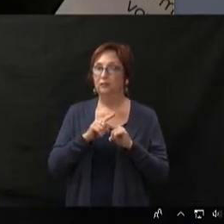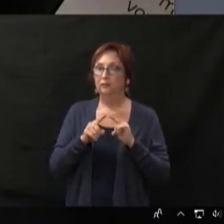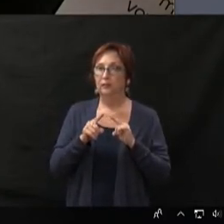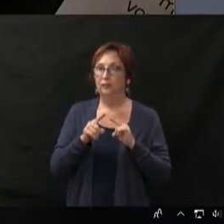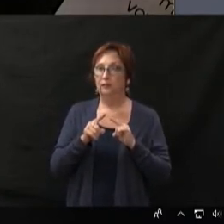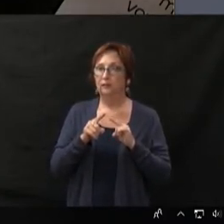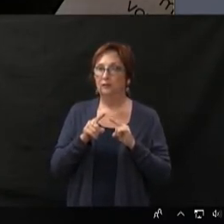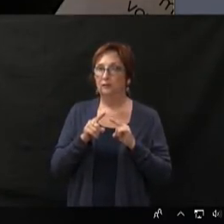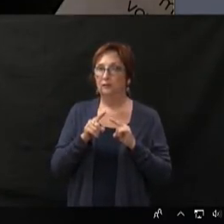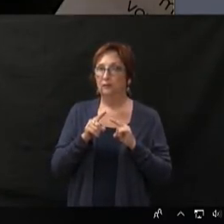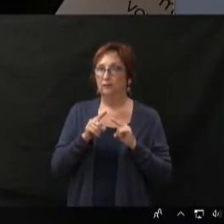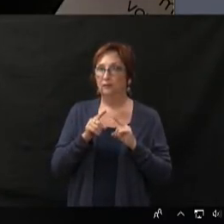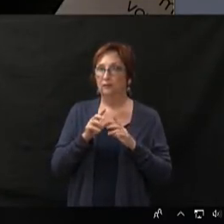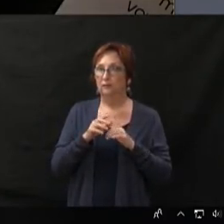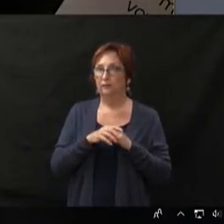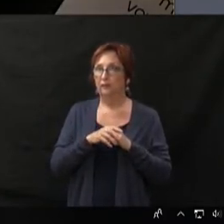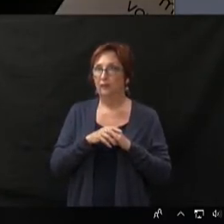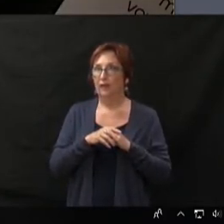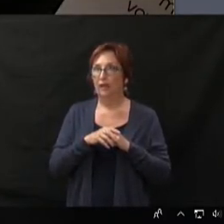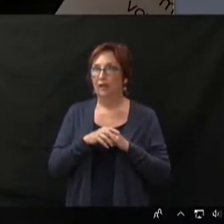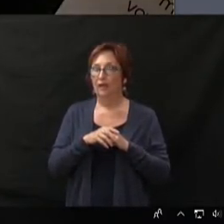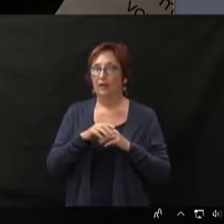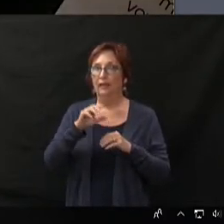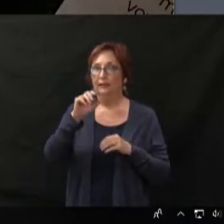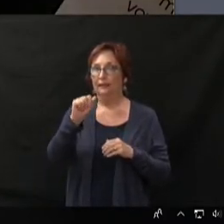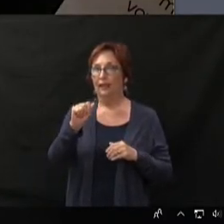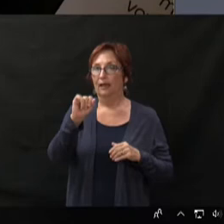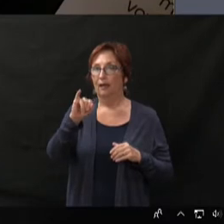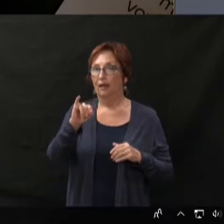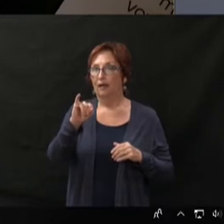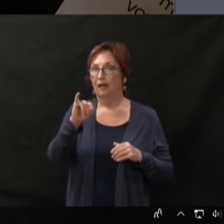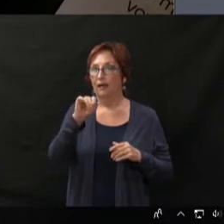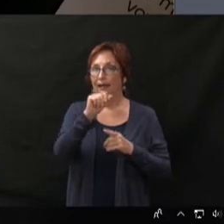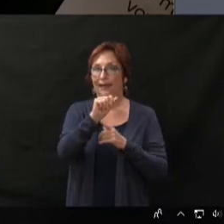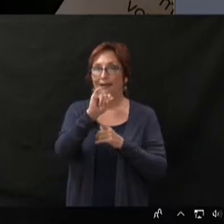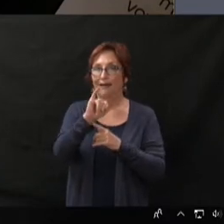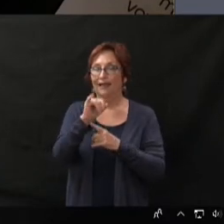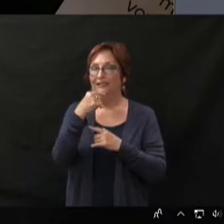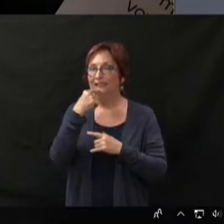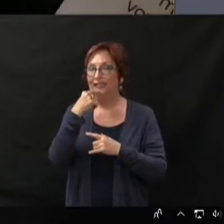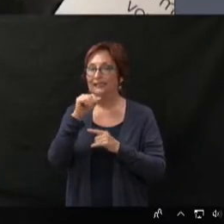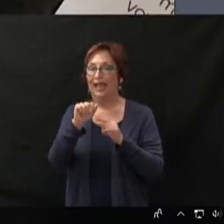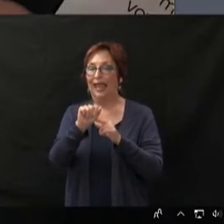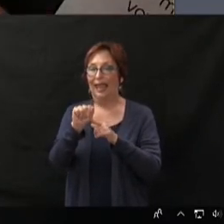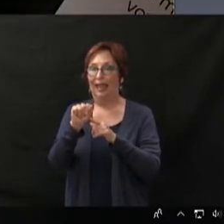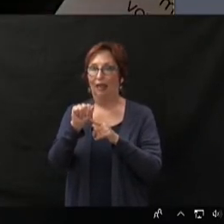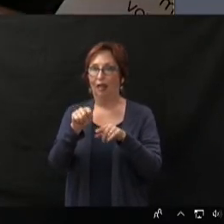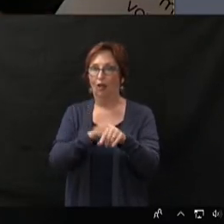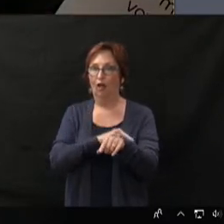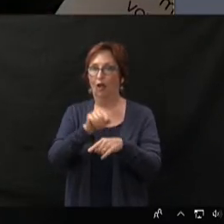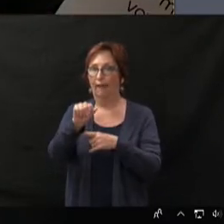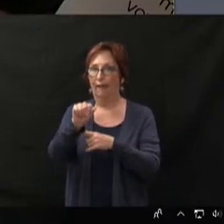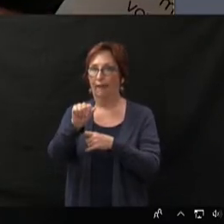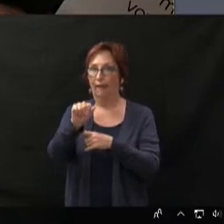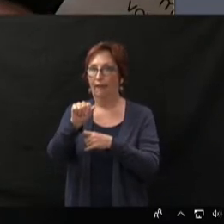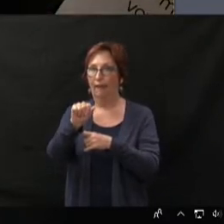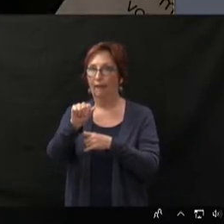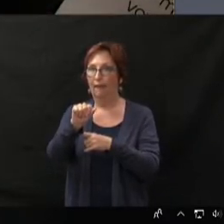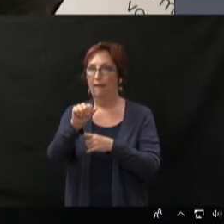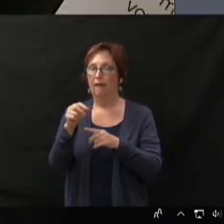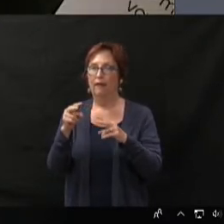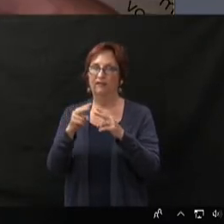I'll go get to that later. This is AI. AI says A. It's very